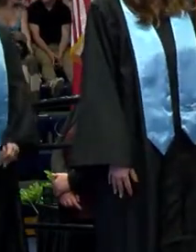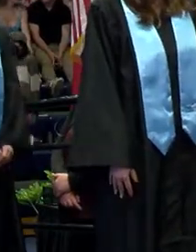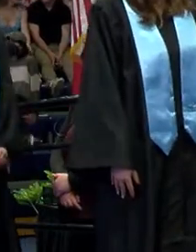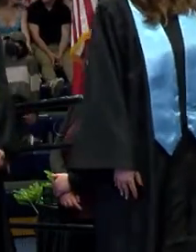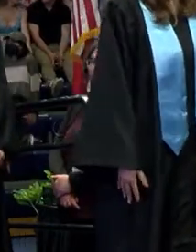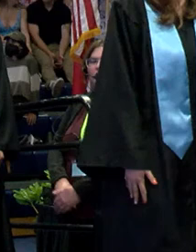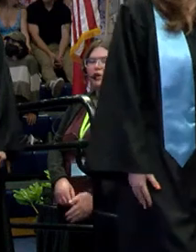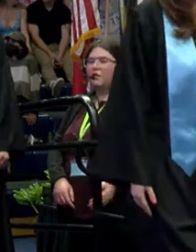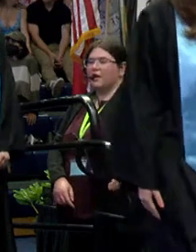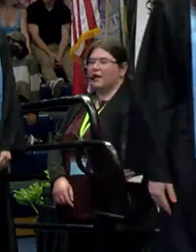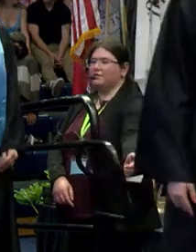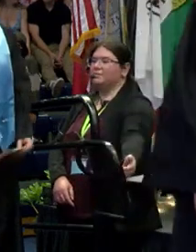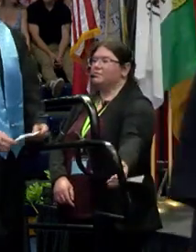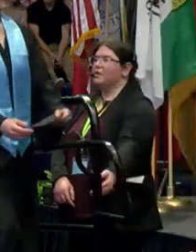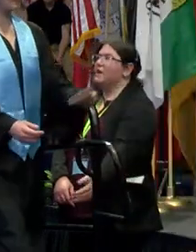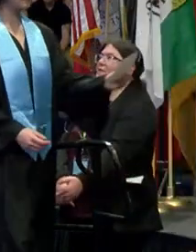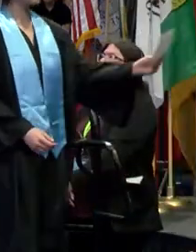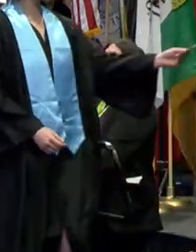Aaron McDonald.